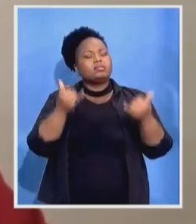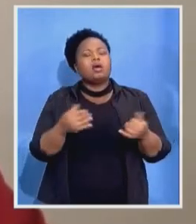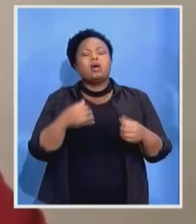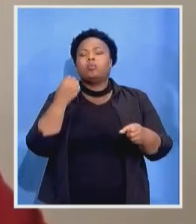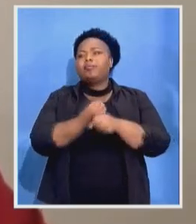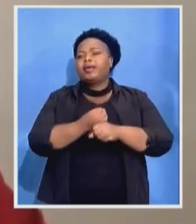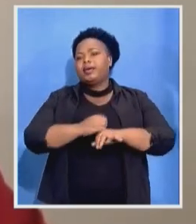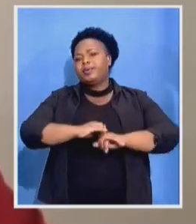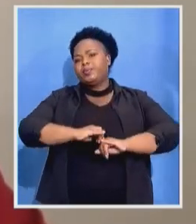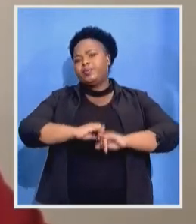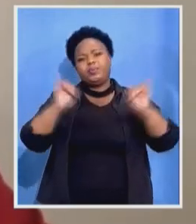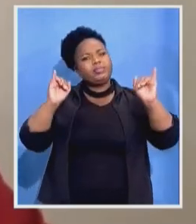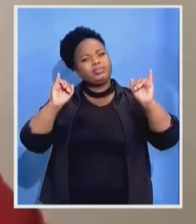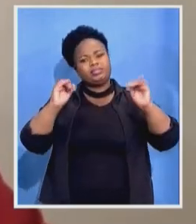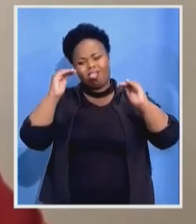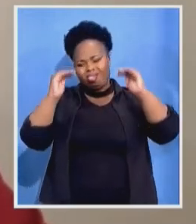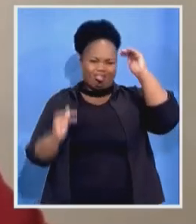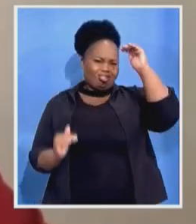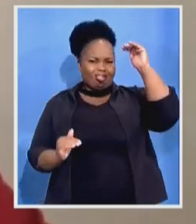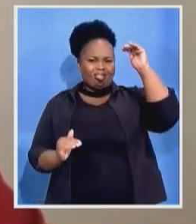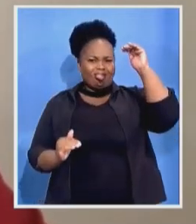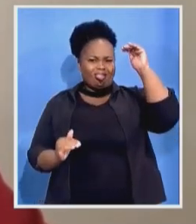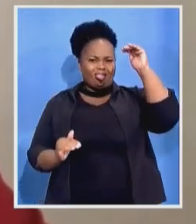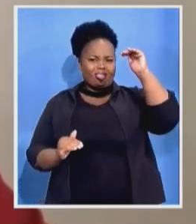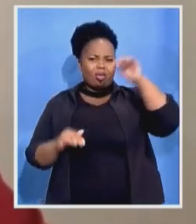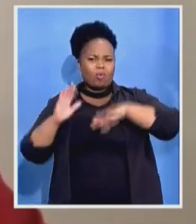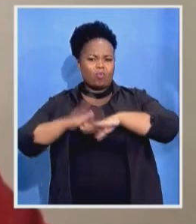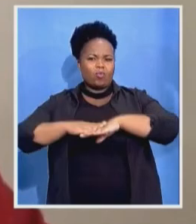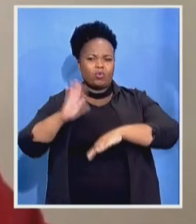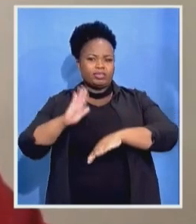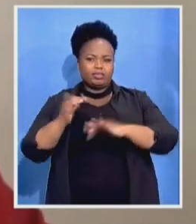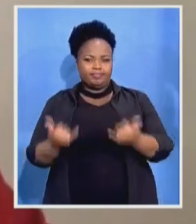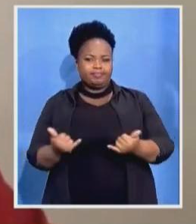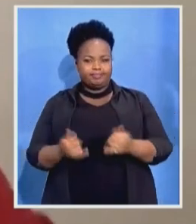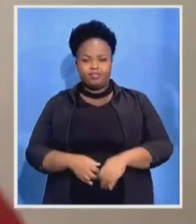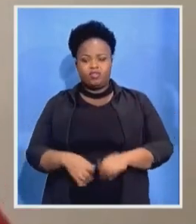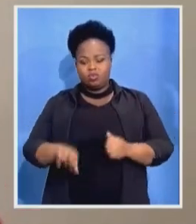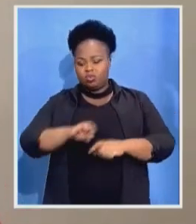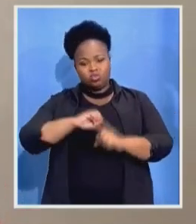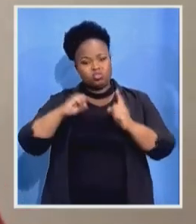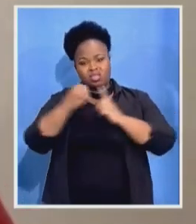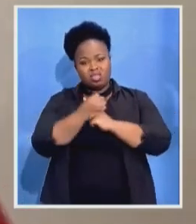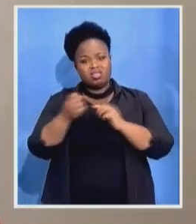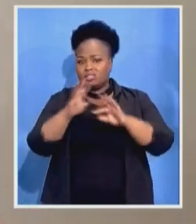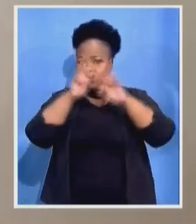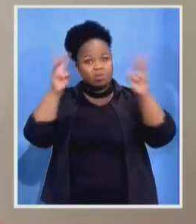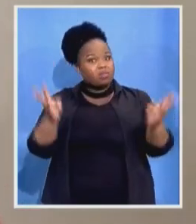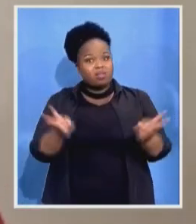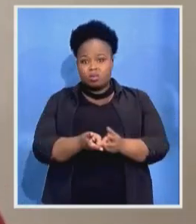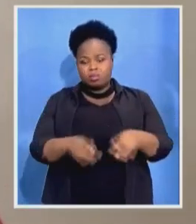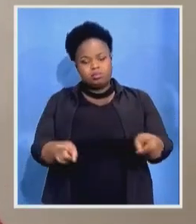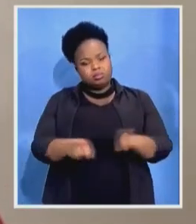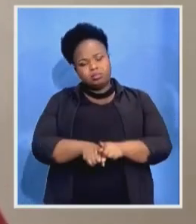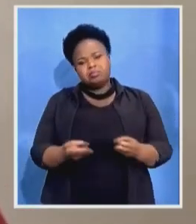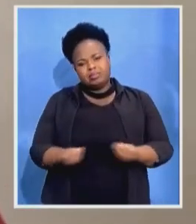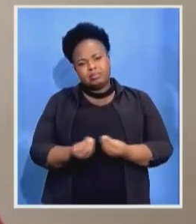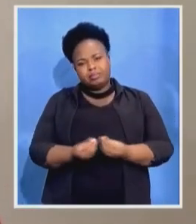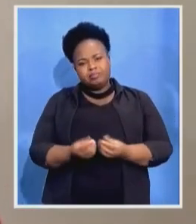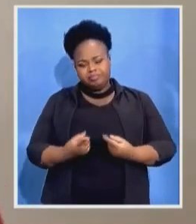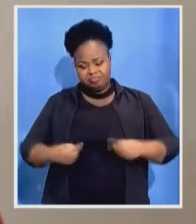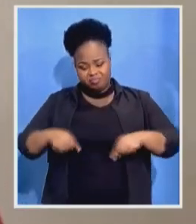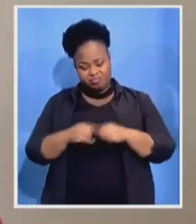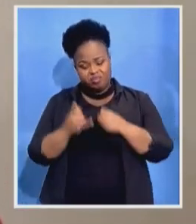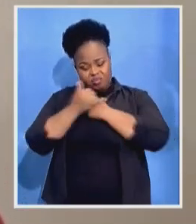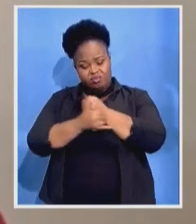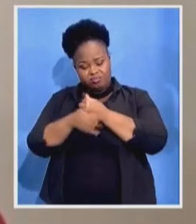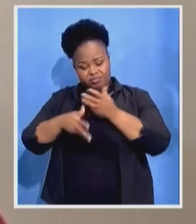inequalities in societies across the globe. And it's something that in our own country we want to take up to campaign